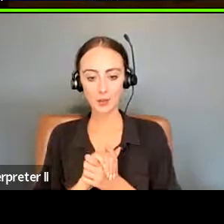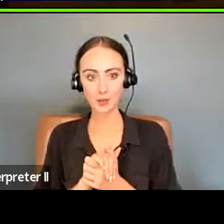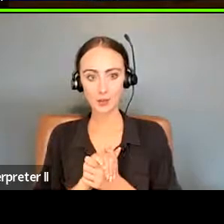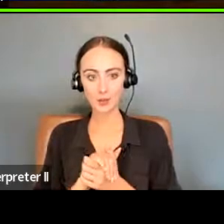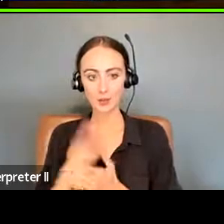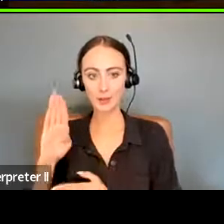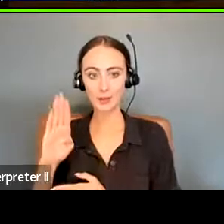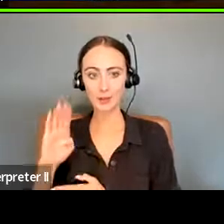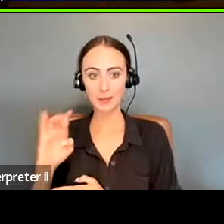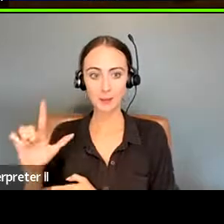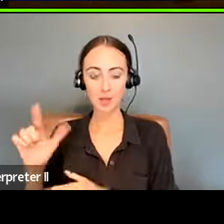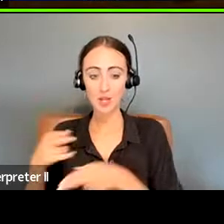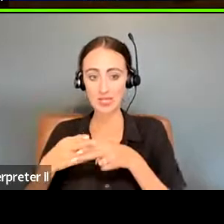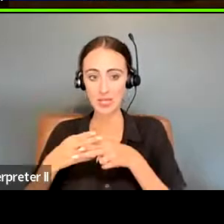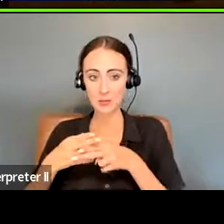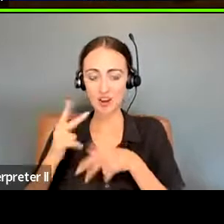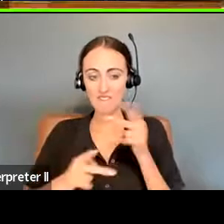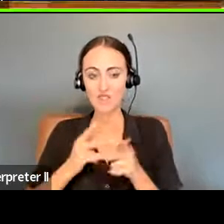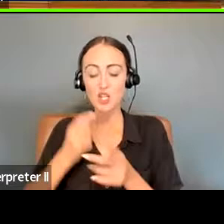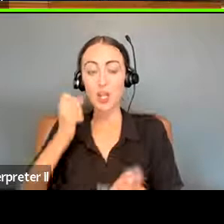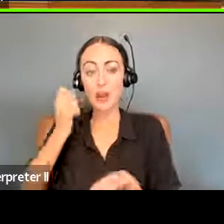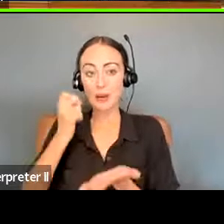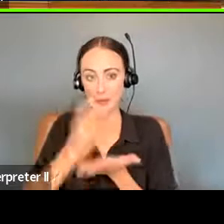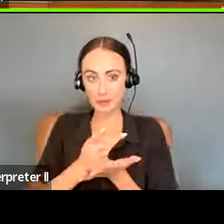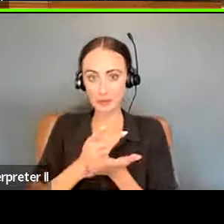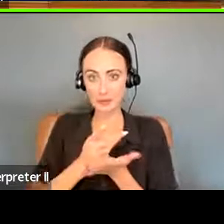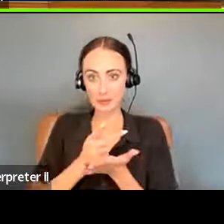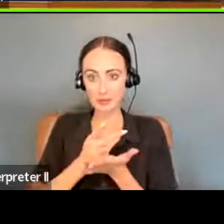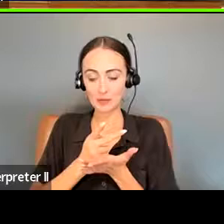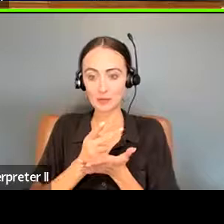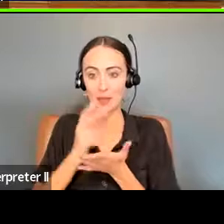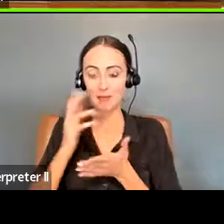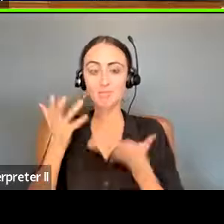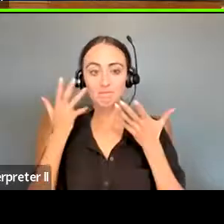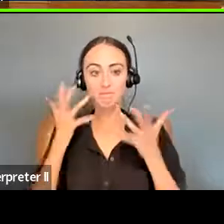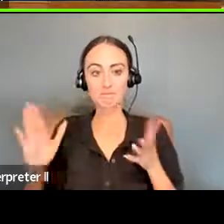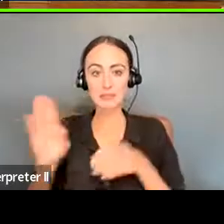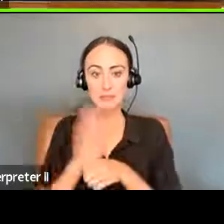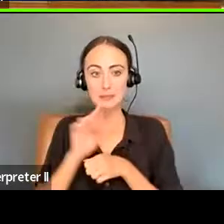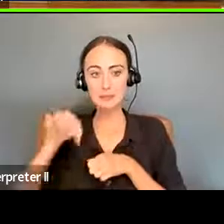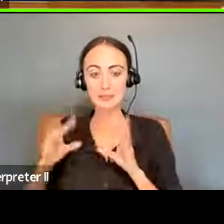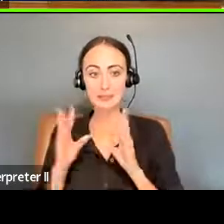The temporary version is approved unanimously. That's going to conclude the business of